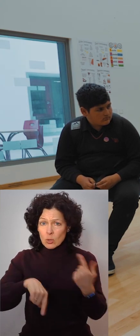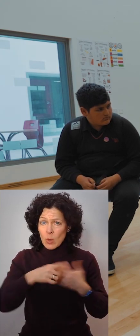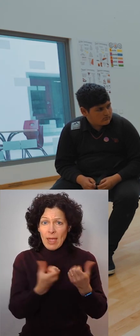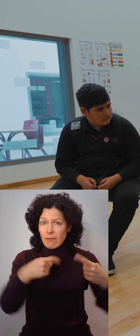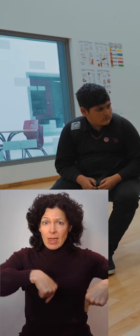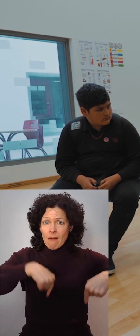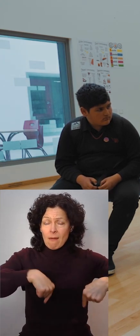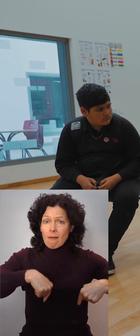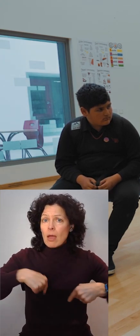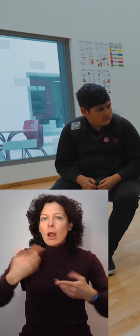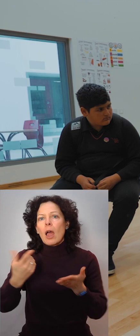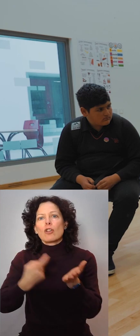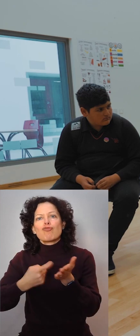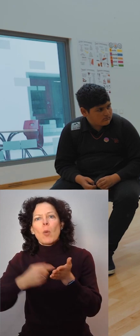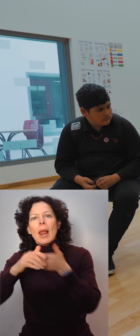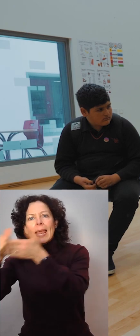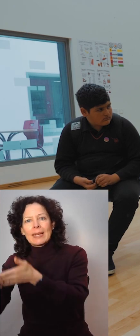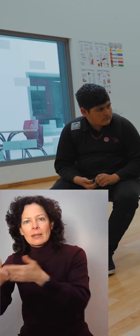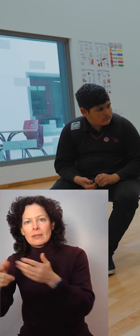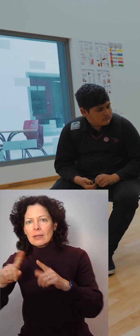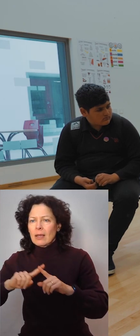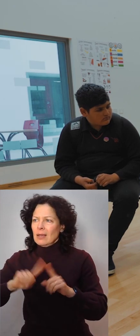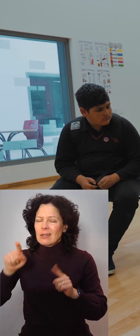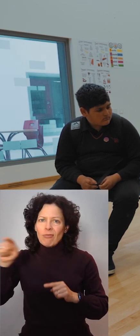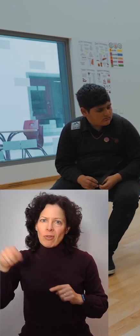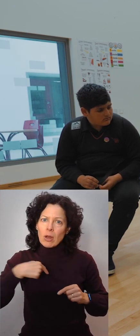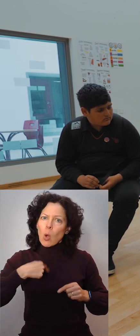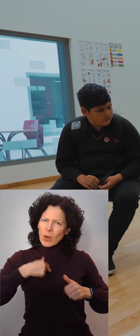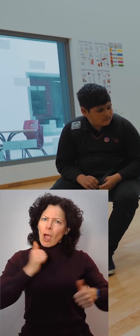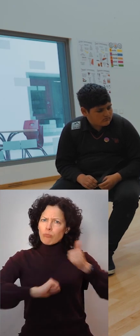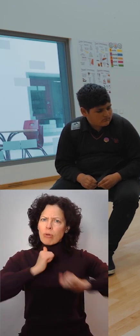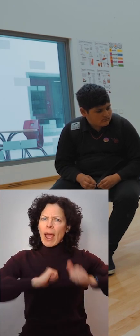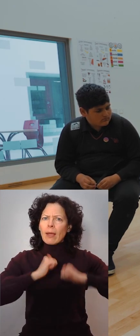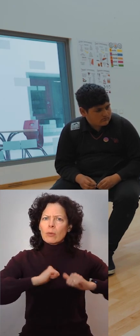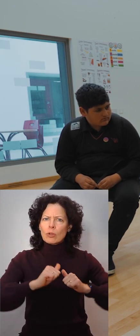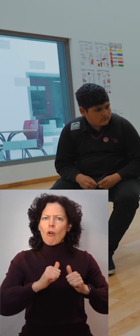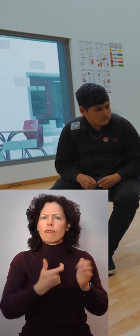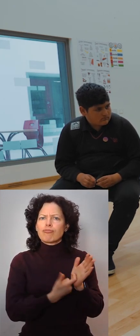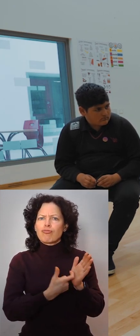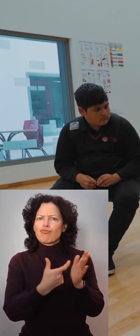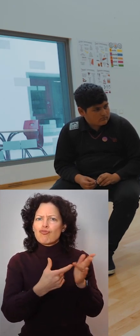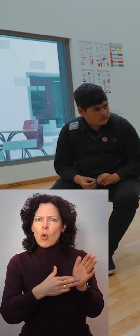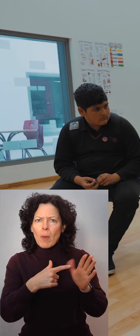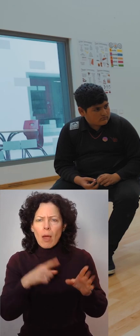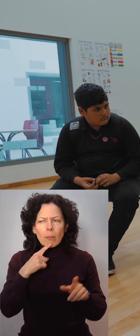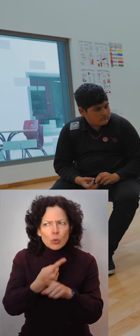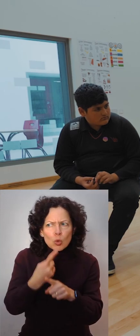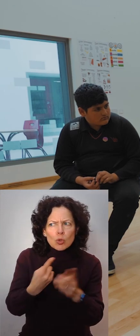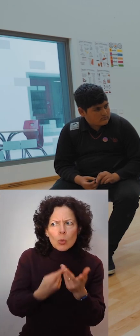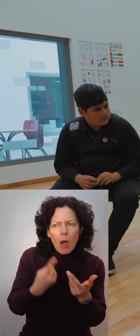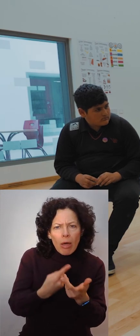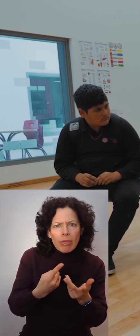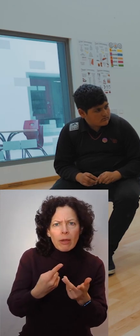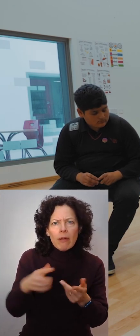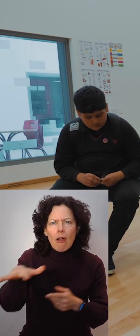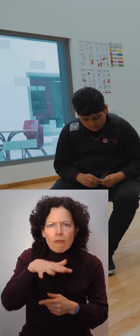are proud of being Roma and talking about it to other people and families and little kids.